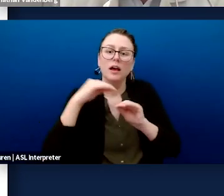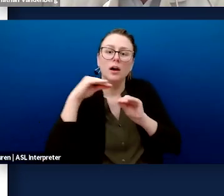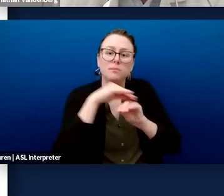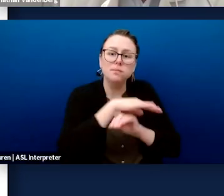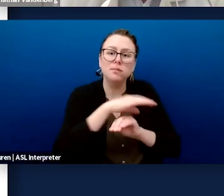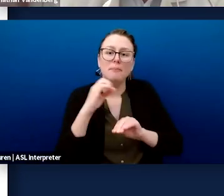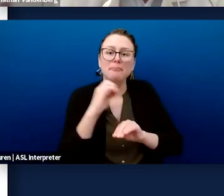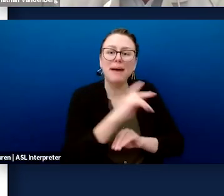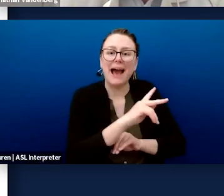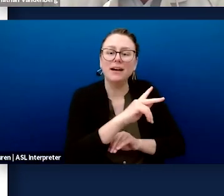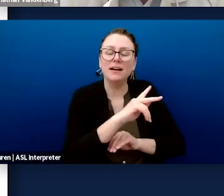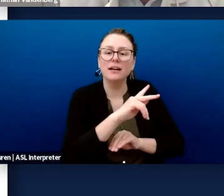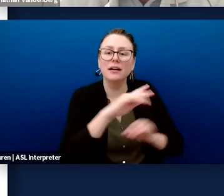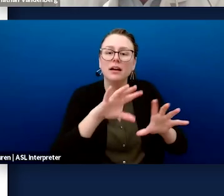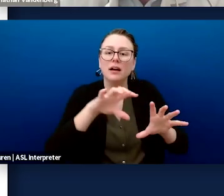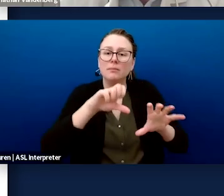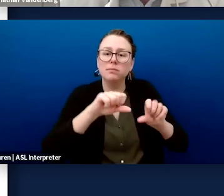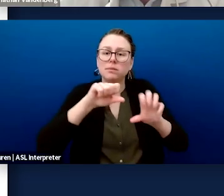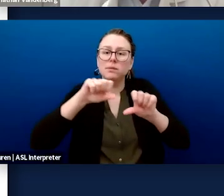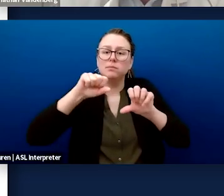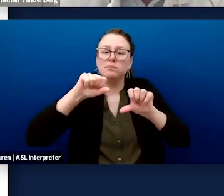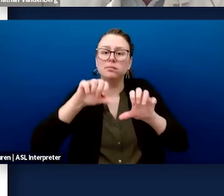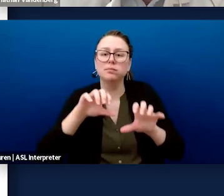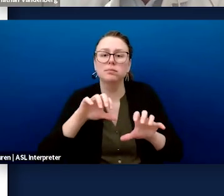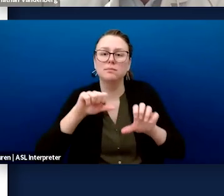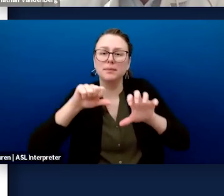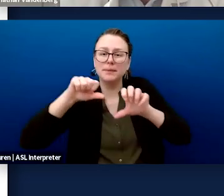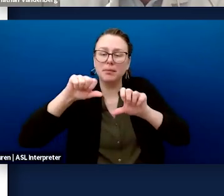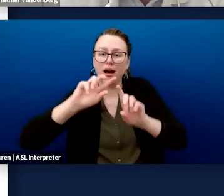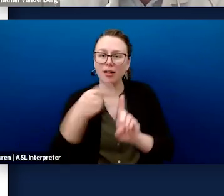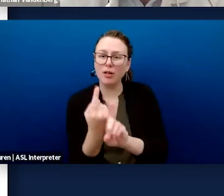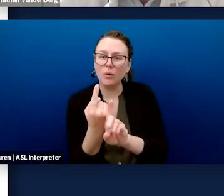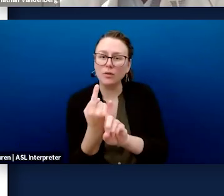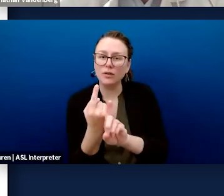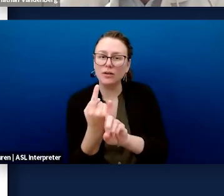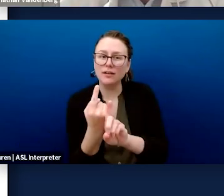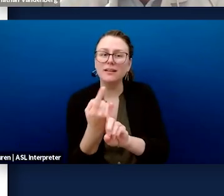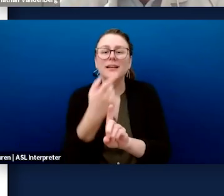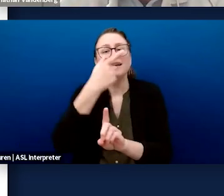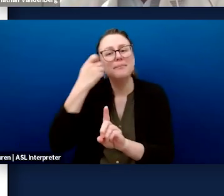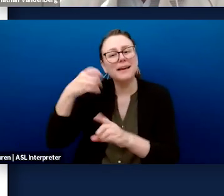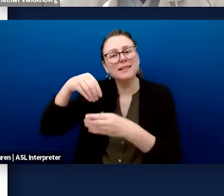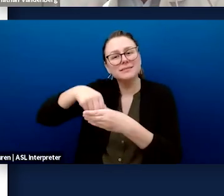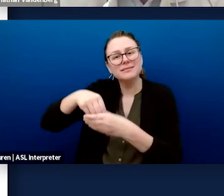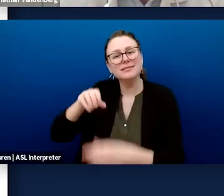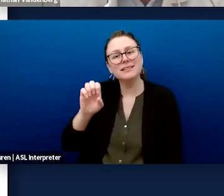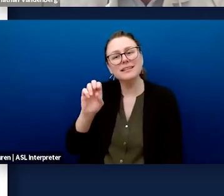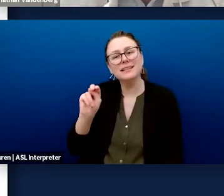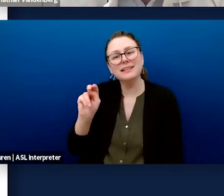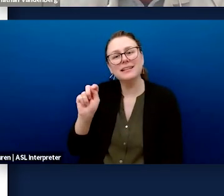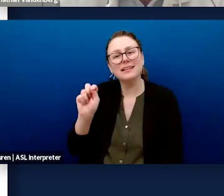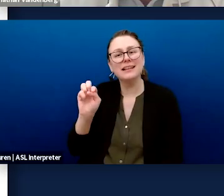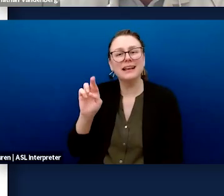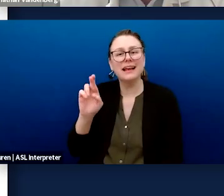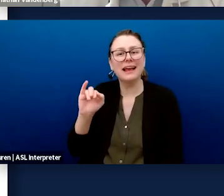how does it blow back? And that's because of the enteric nervous system. And the enteric nervous system has a mind of its own. When people say, oh, go with your gut